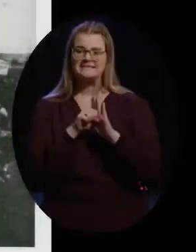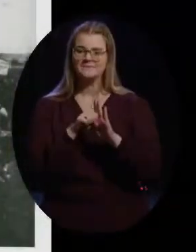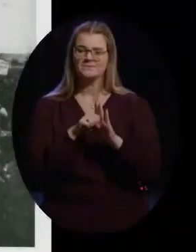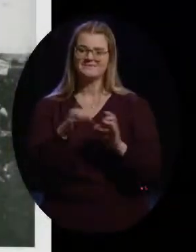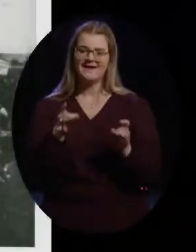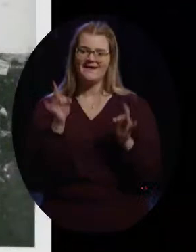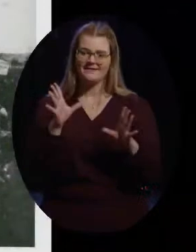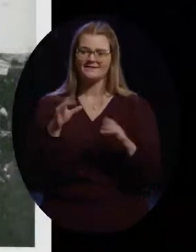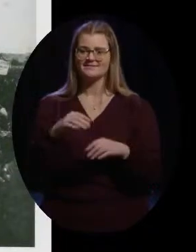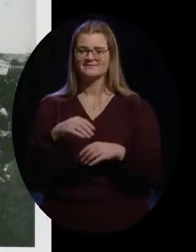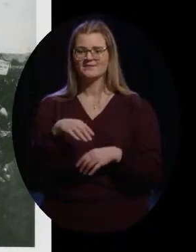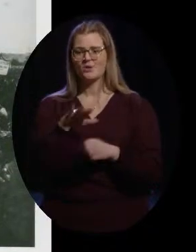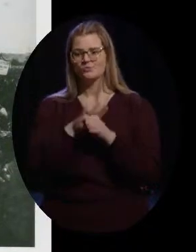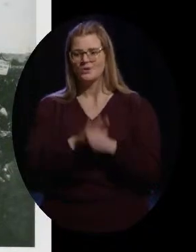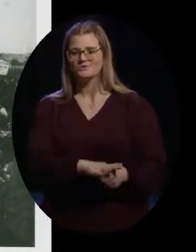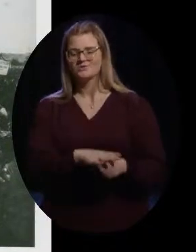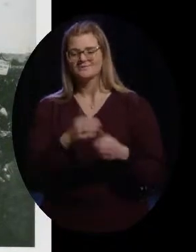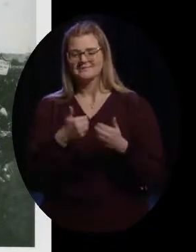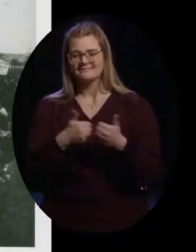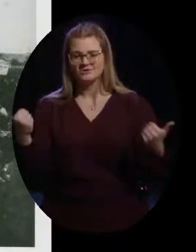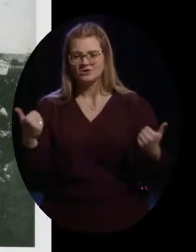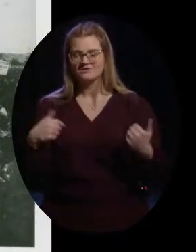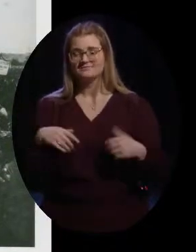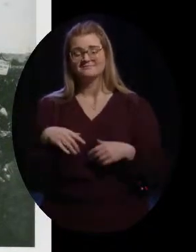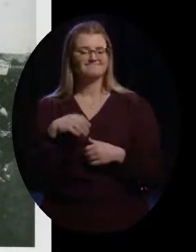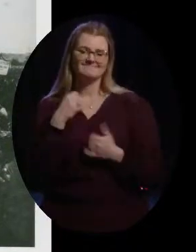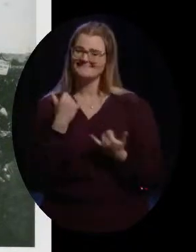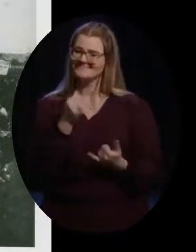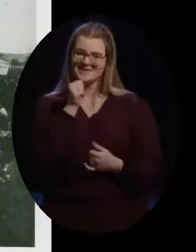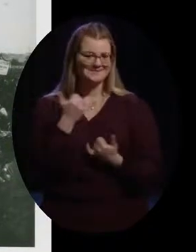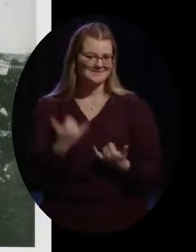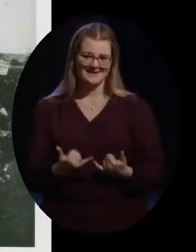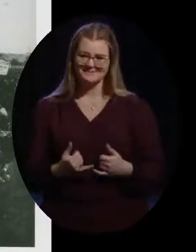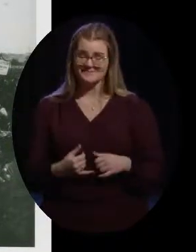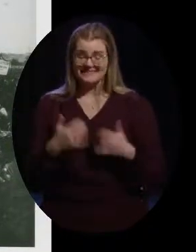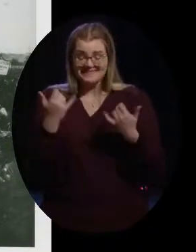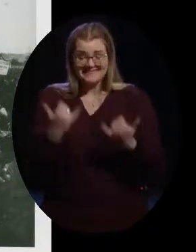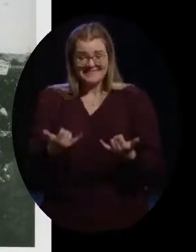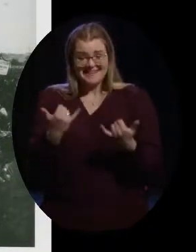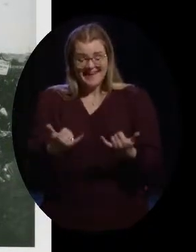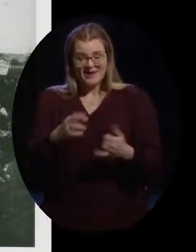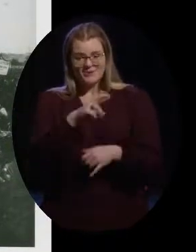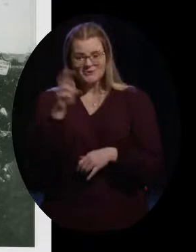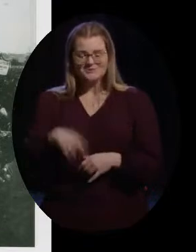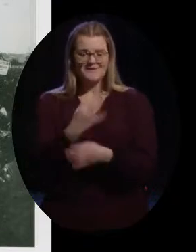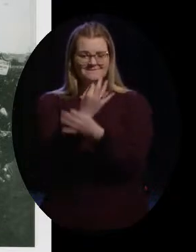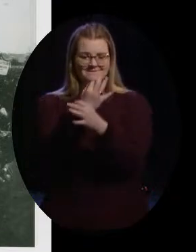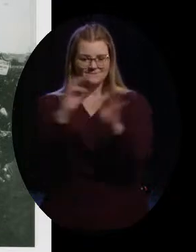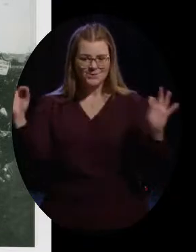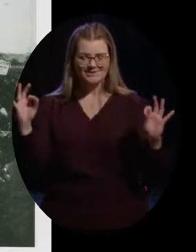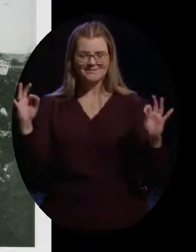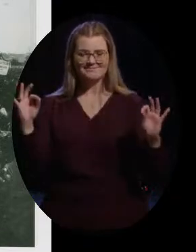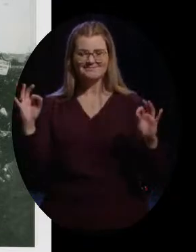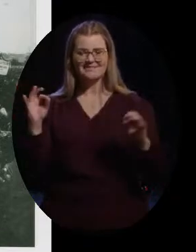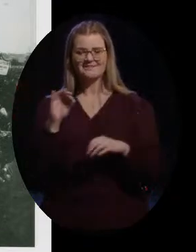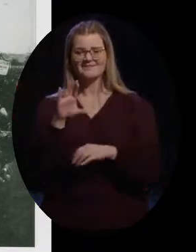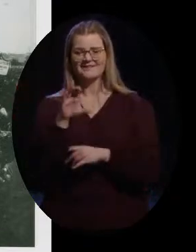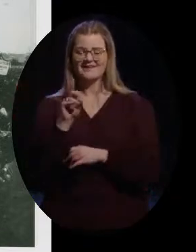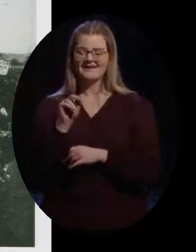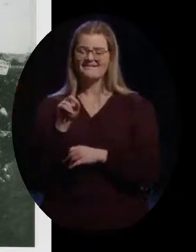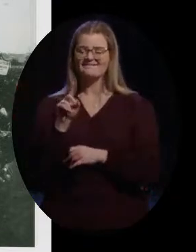oppression, and division. Well, not today. Today, Richmond is free of Confederate